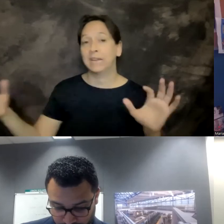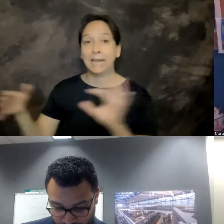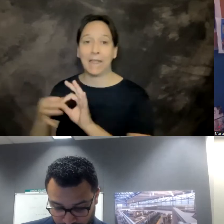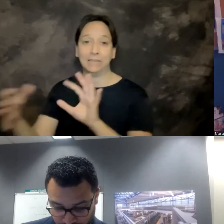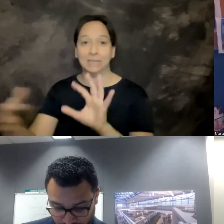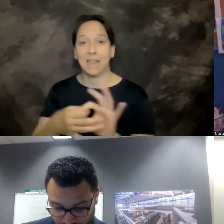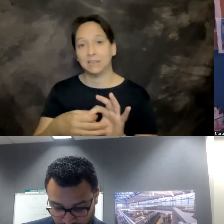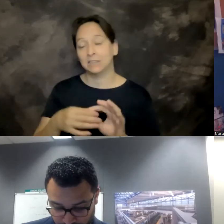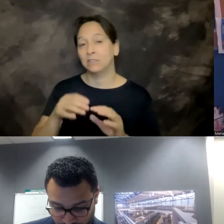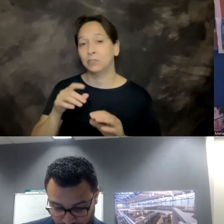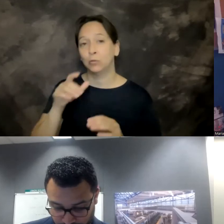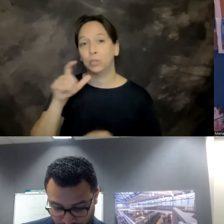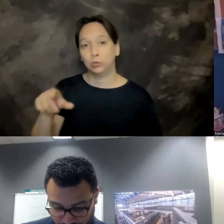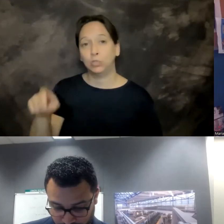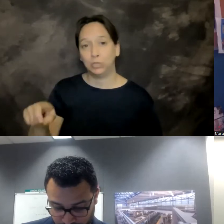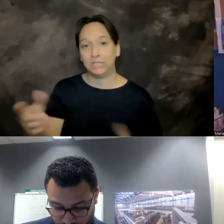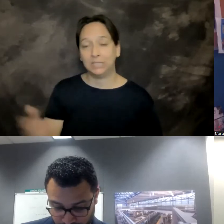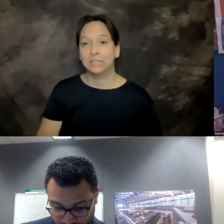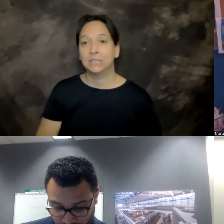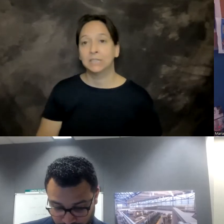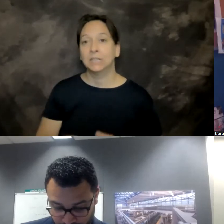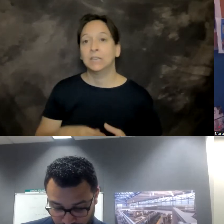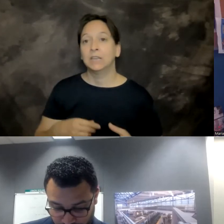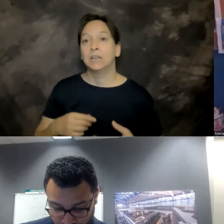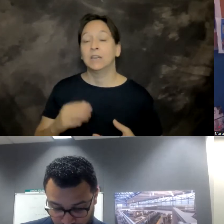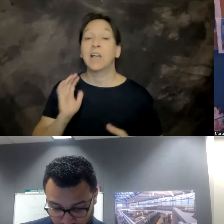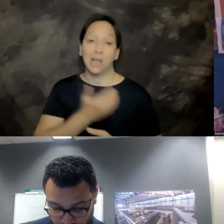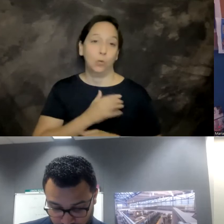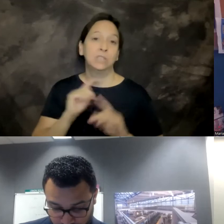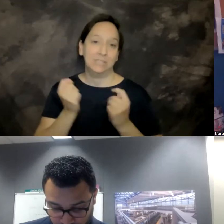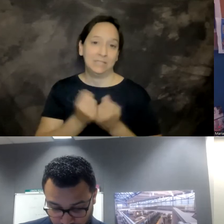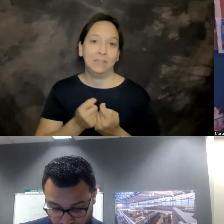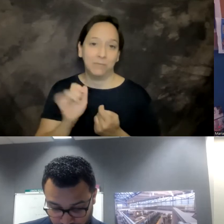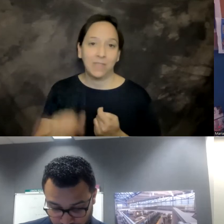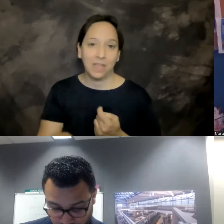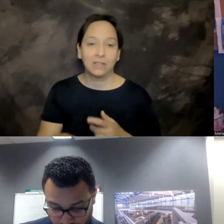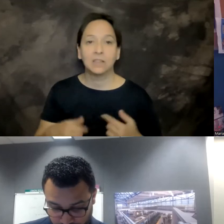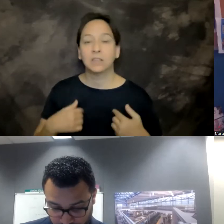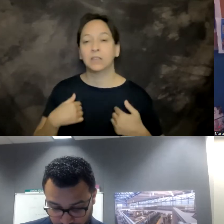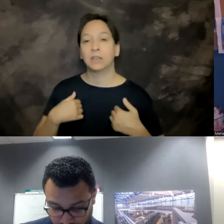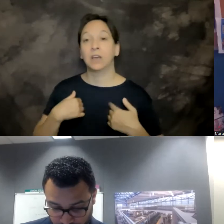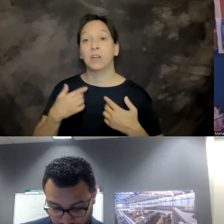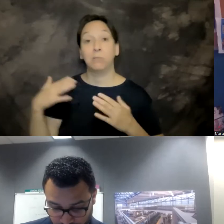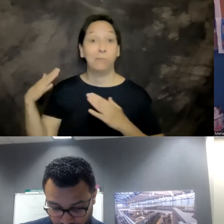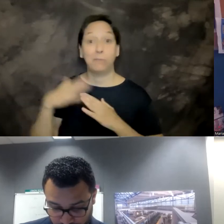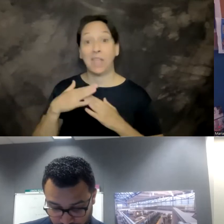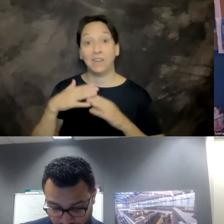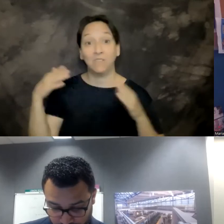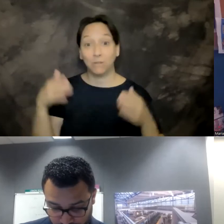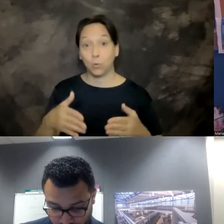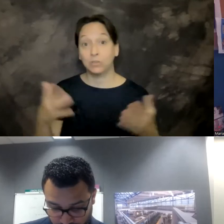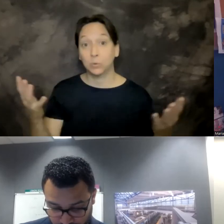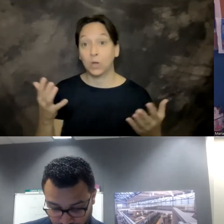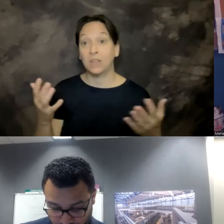resources. That's a lot of what our team will be doing. Our team's main focus will be able to make sure that we are sharing out